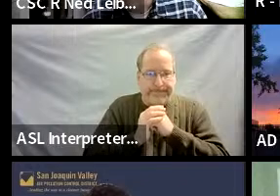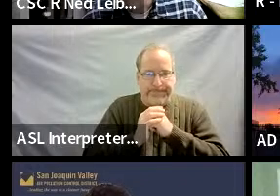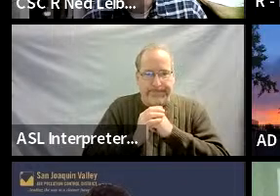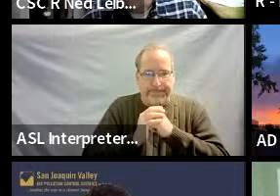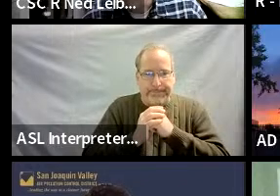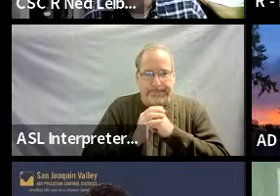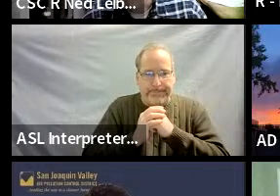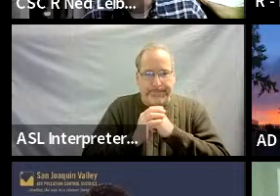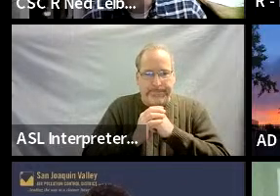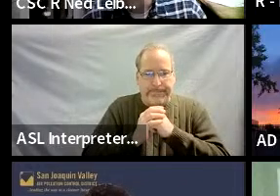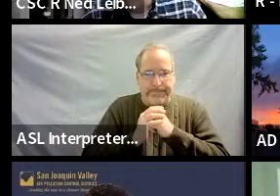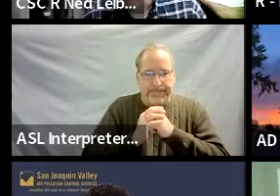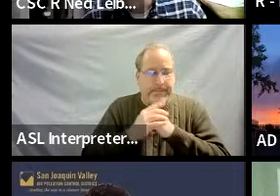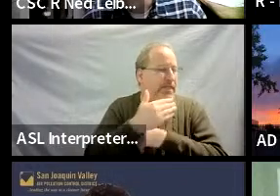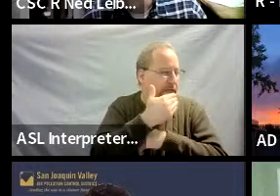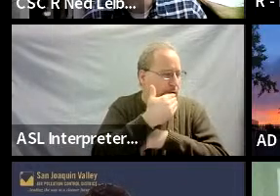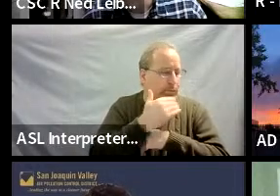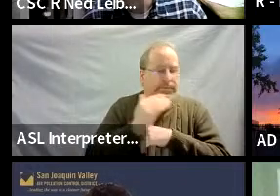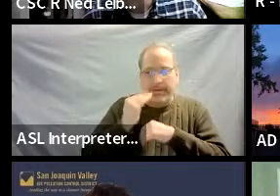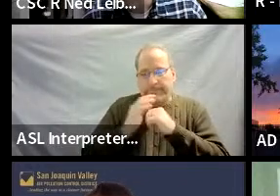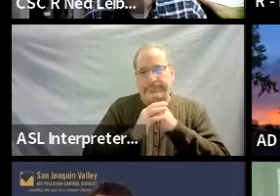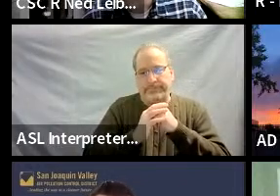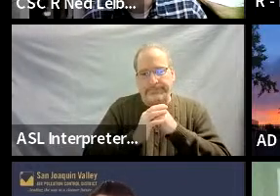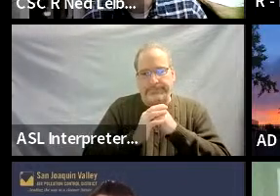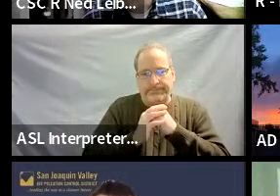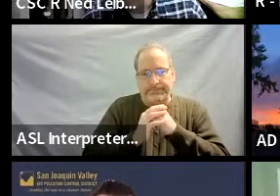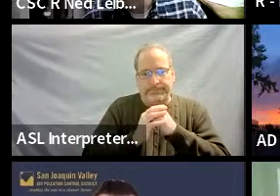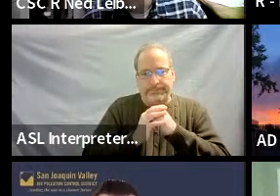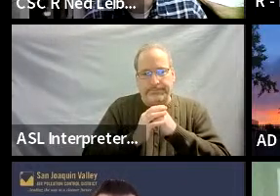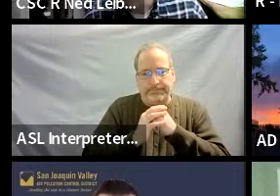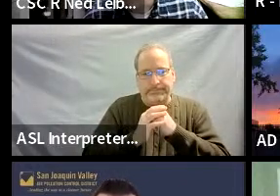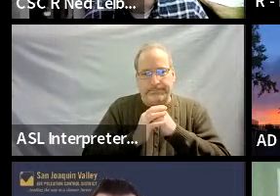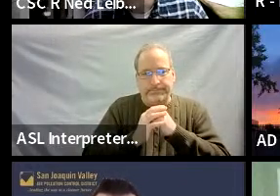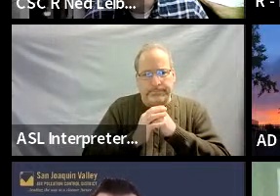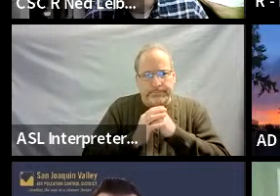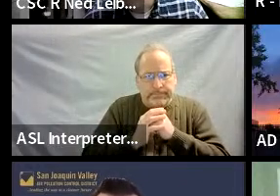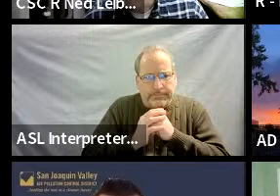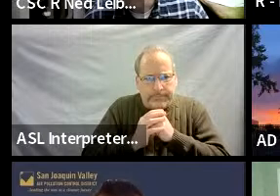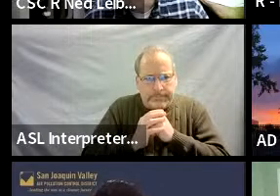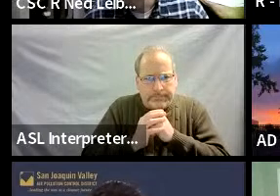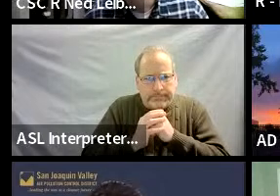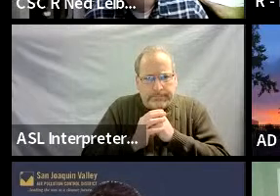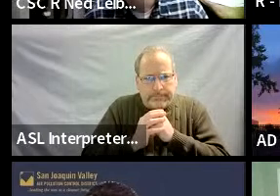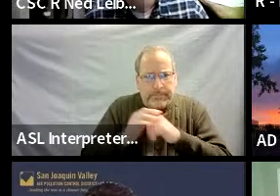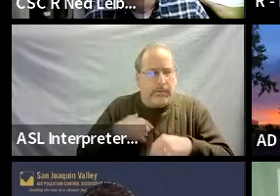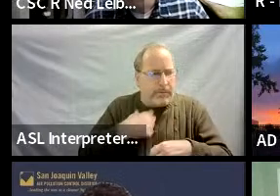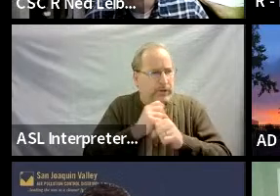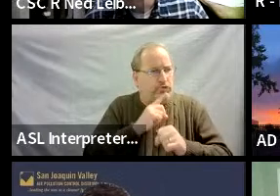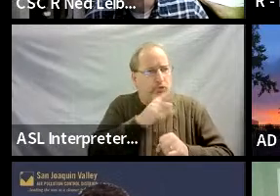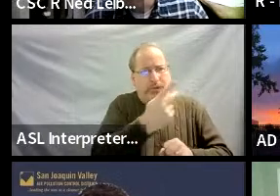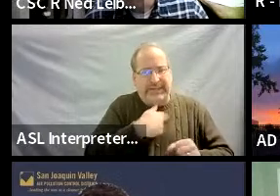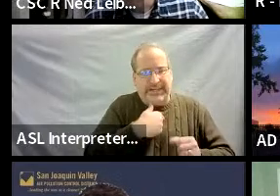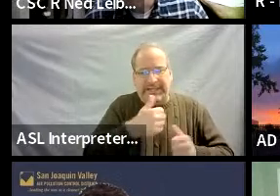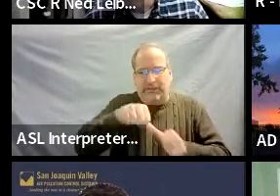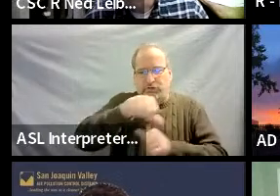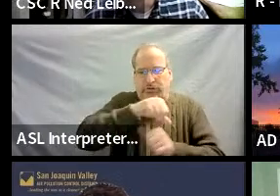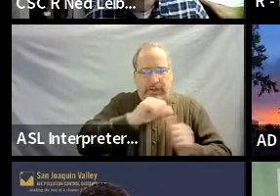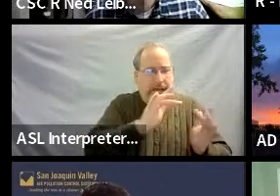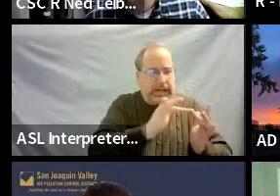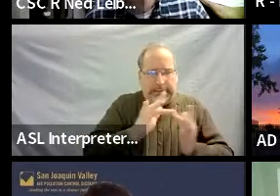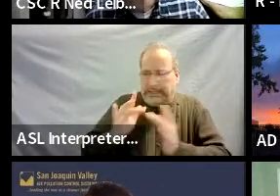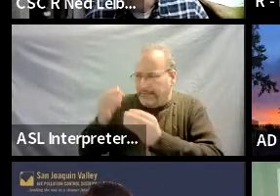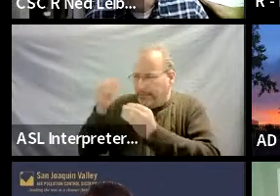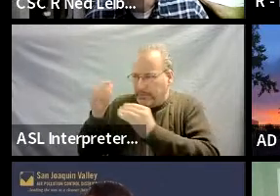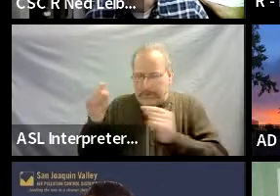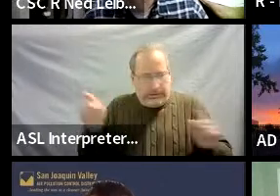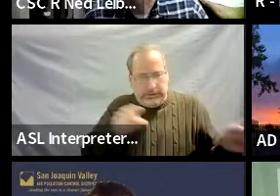Thank you, Sandy. Sounds like that's of interest. So I trust you two have each other's contact information to connect